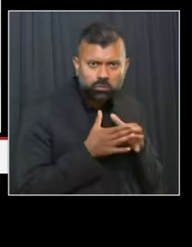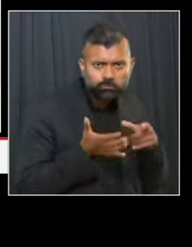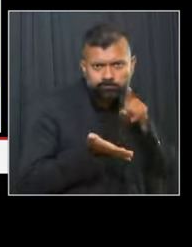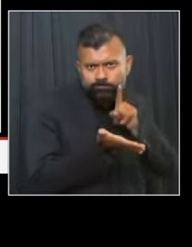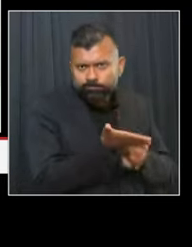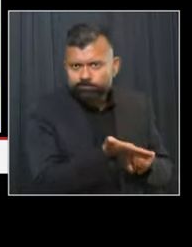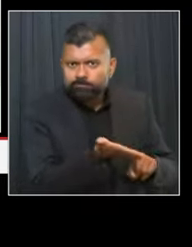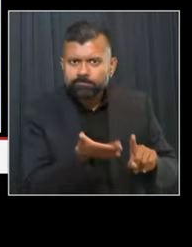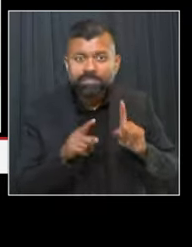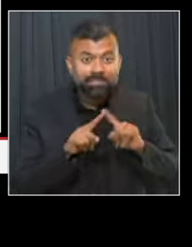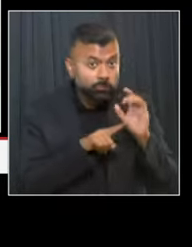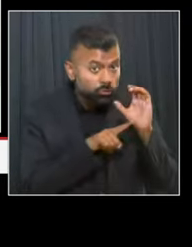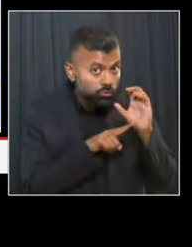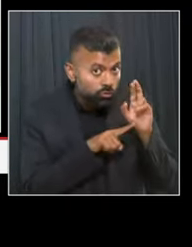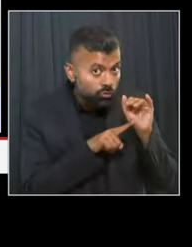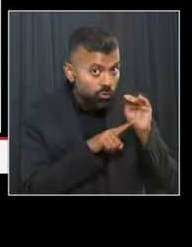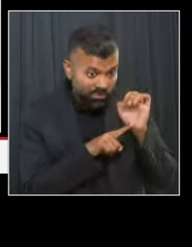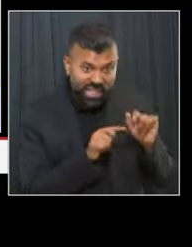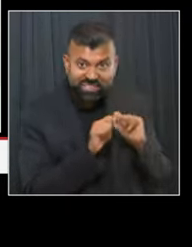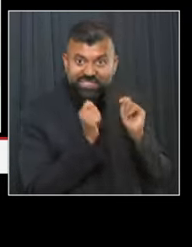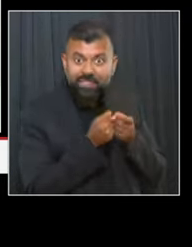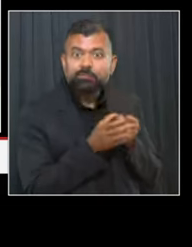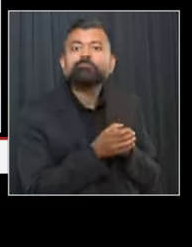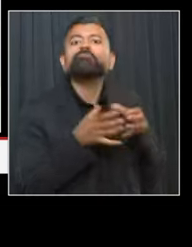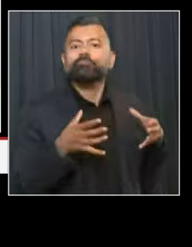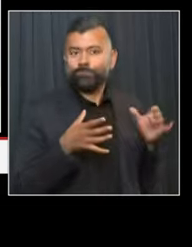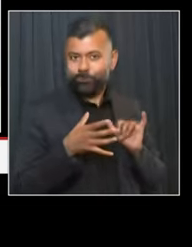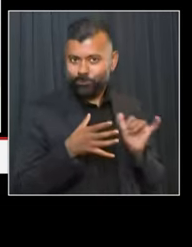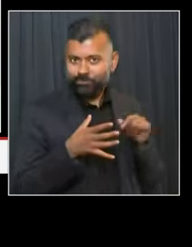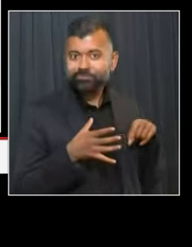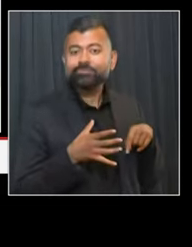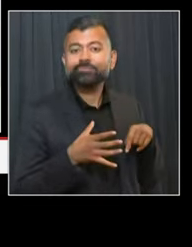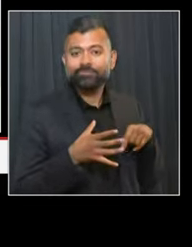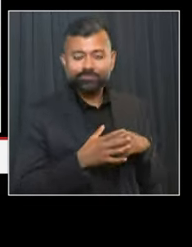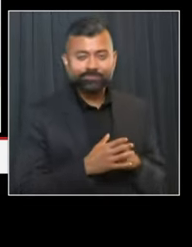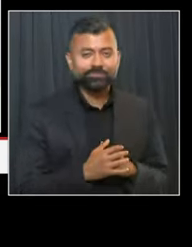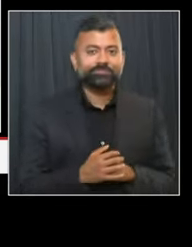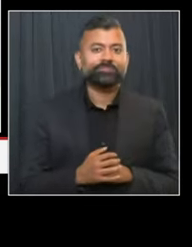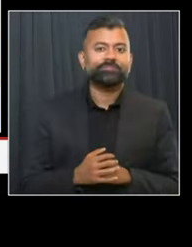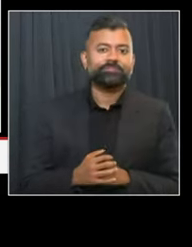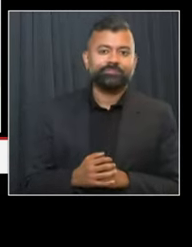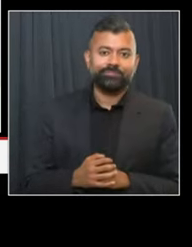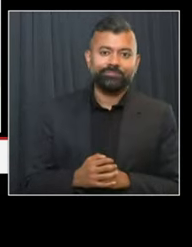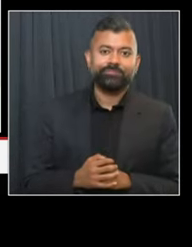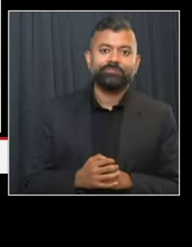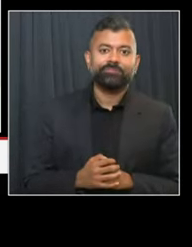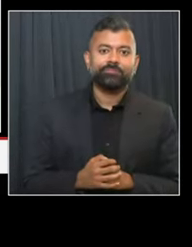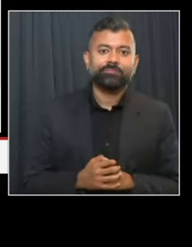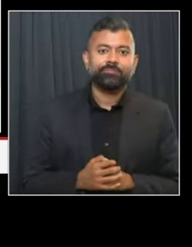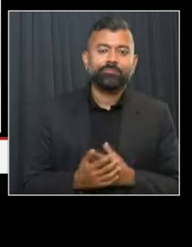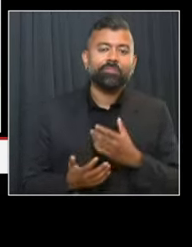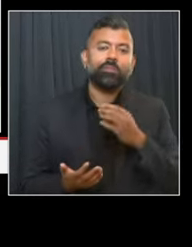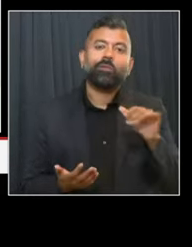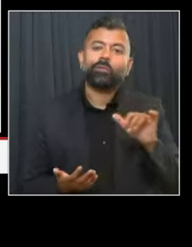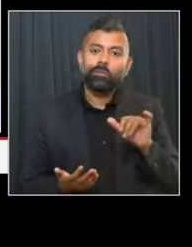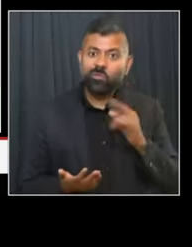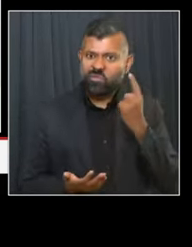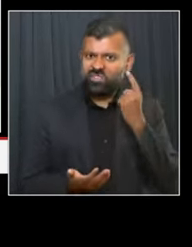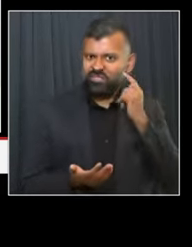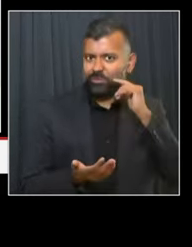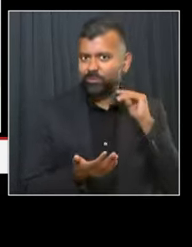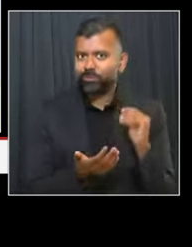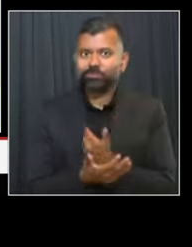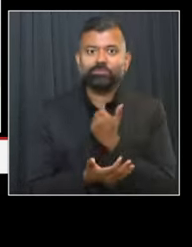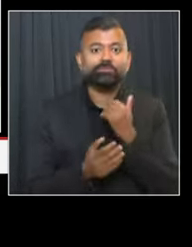strategies, but we've included one aspect in this growth agenda, and that's a master plan for Southwest